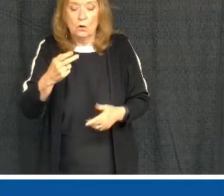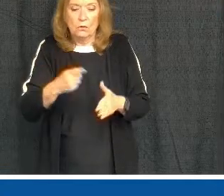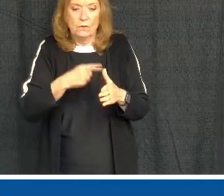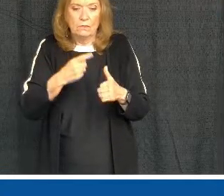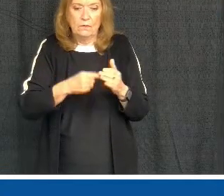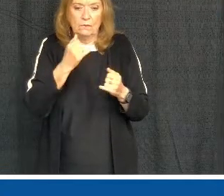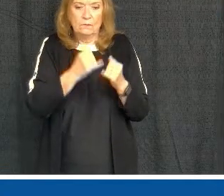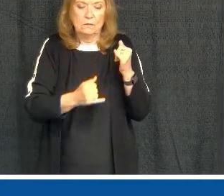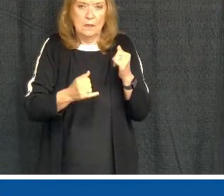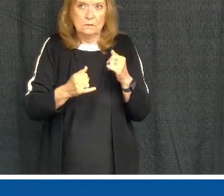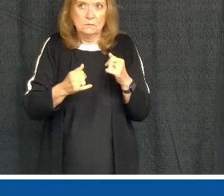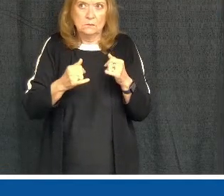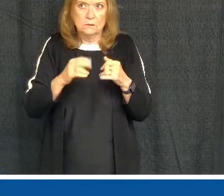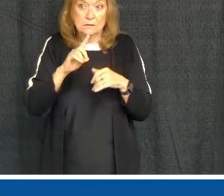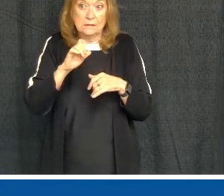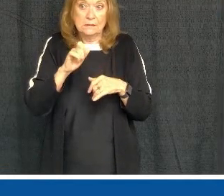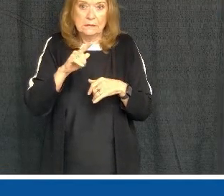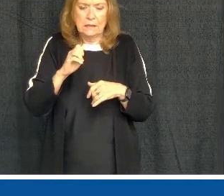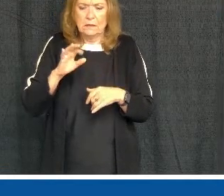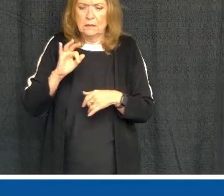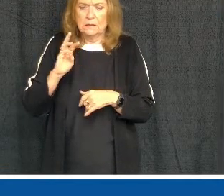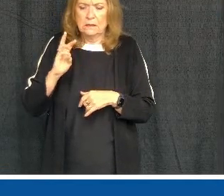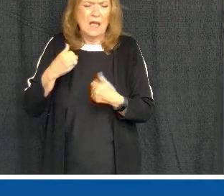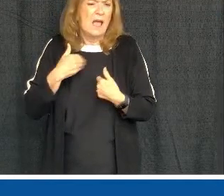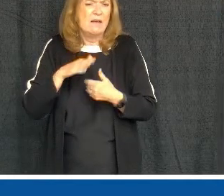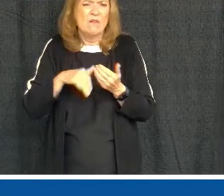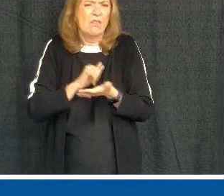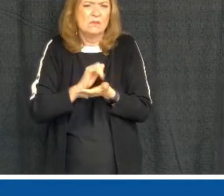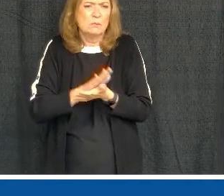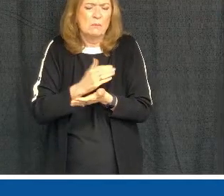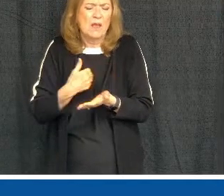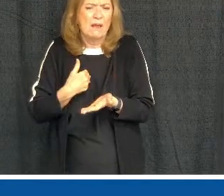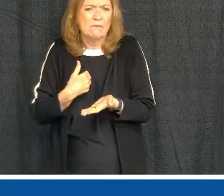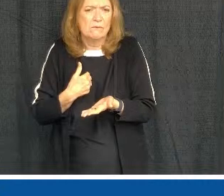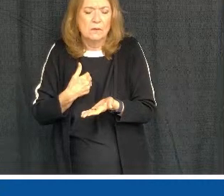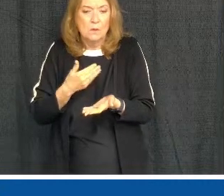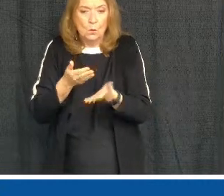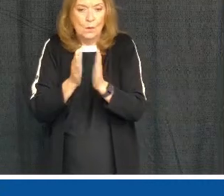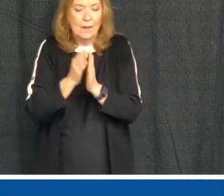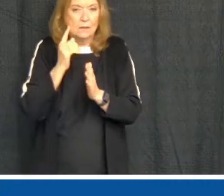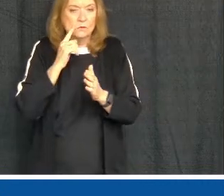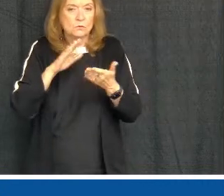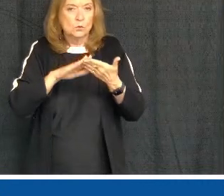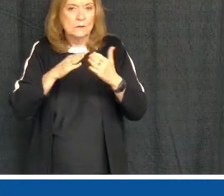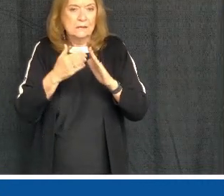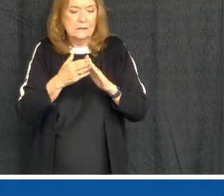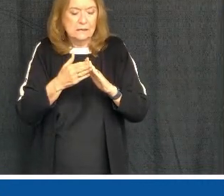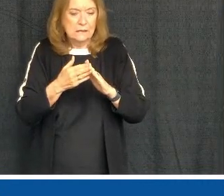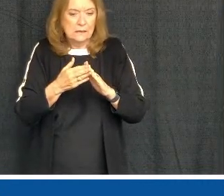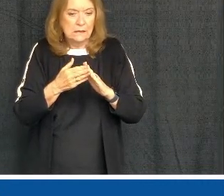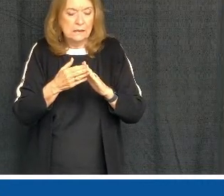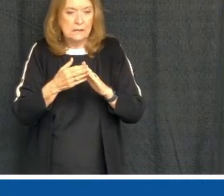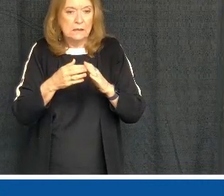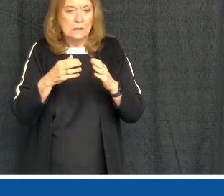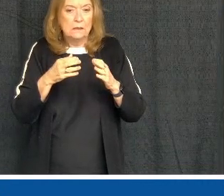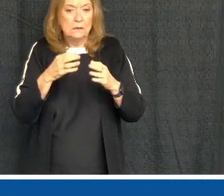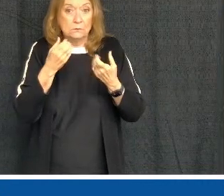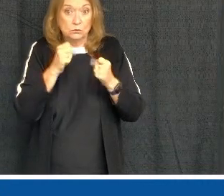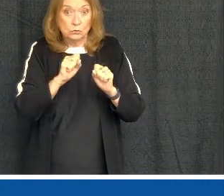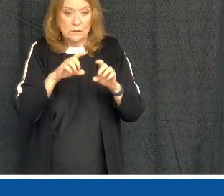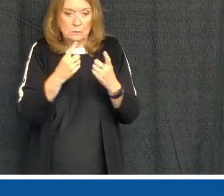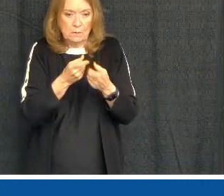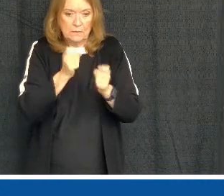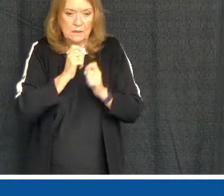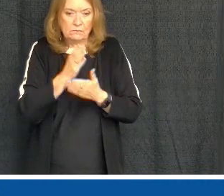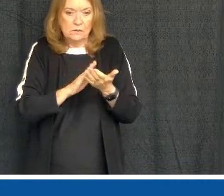have been in 66. I've got all them documents. We did ask for the street department to give us some documents. They